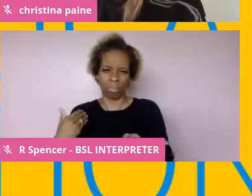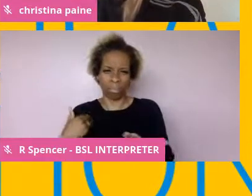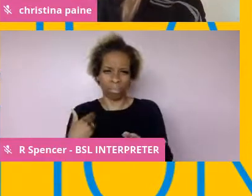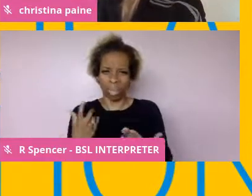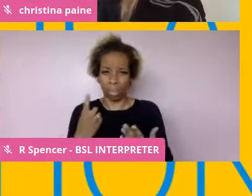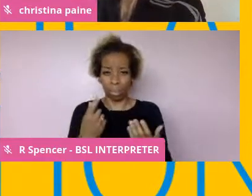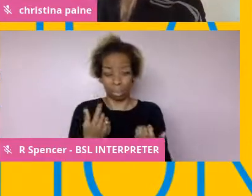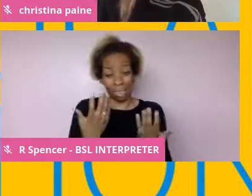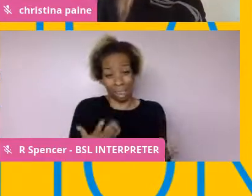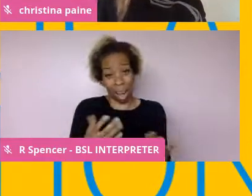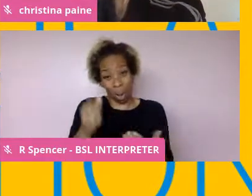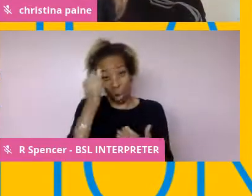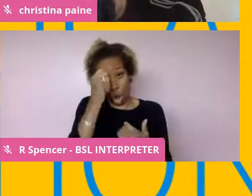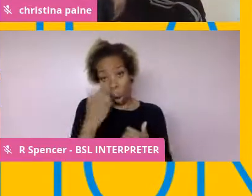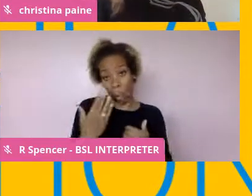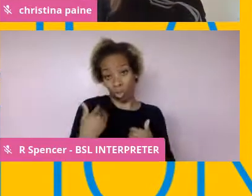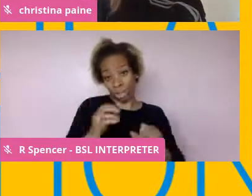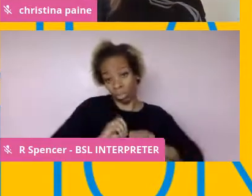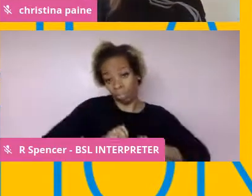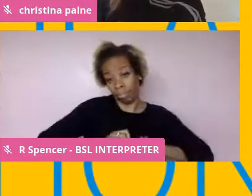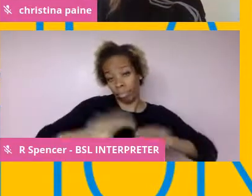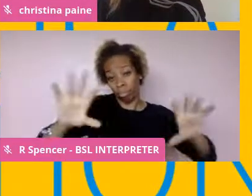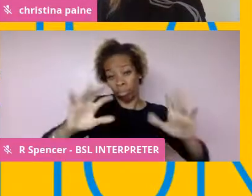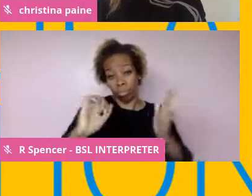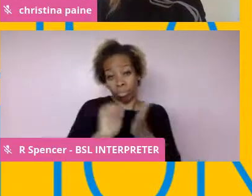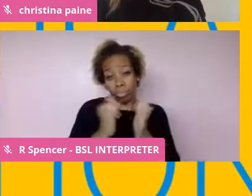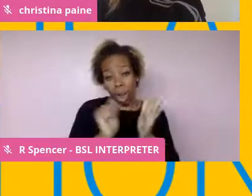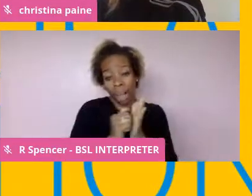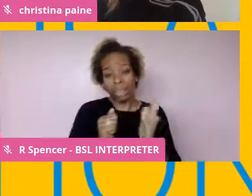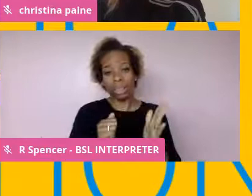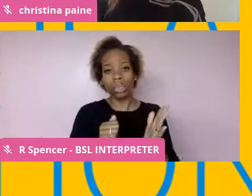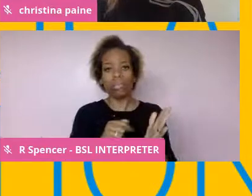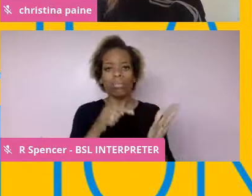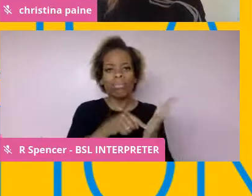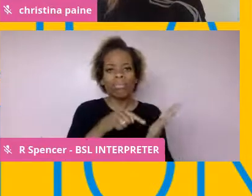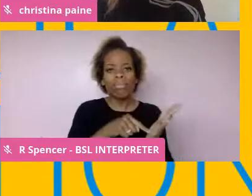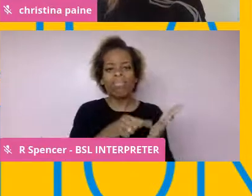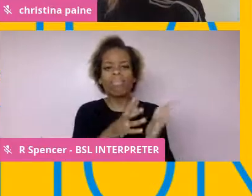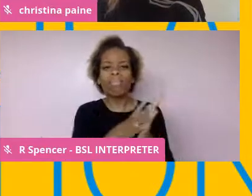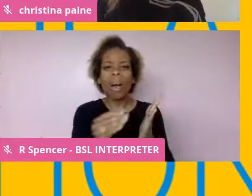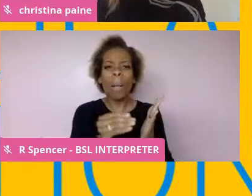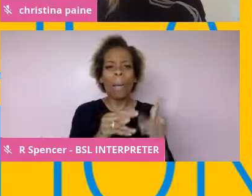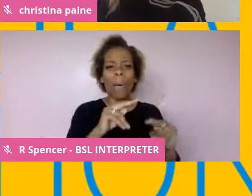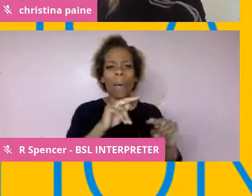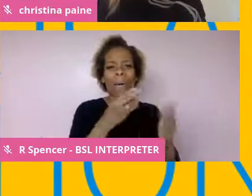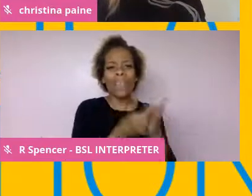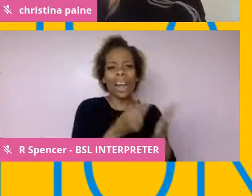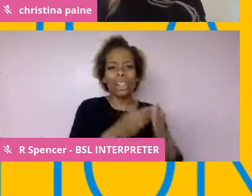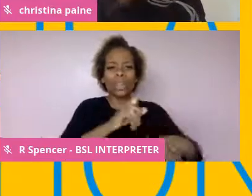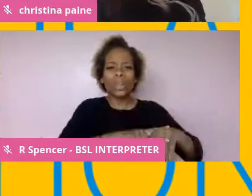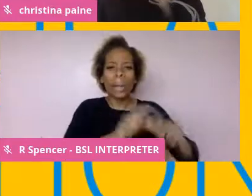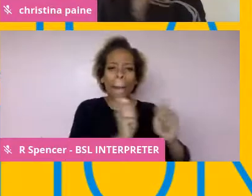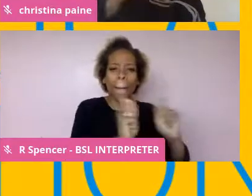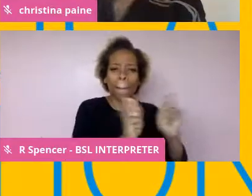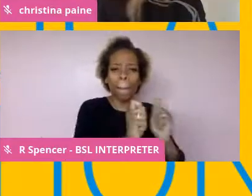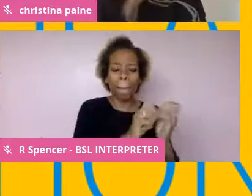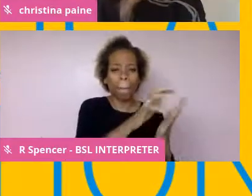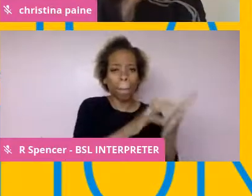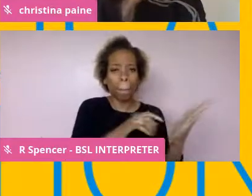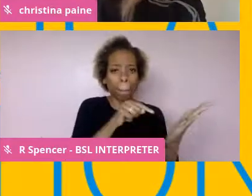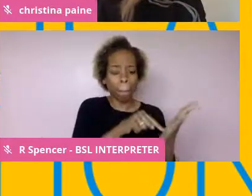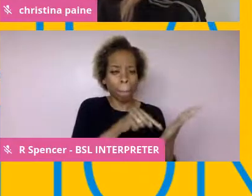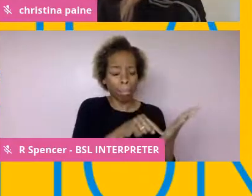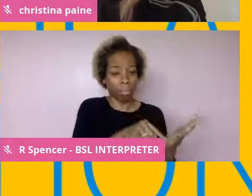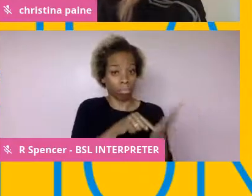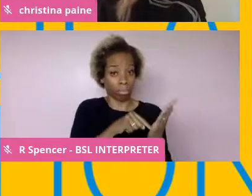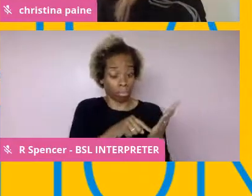press, particularly recently. There's been a bit of attention in, for example, the Financial Times, which is turning out to be a slightly more progressive publication than many of